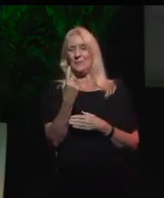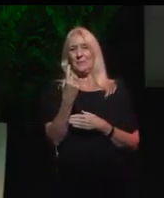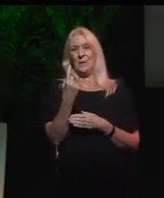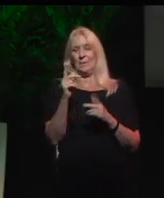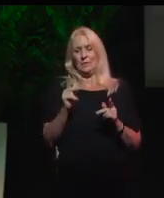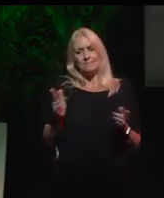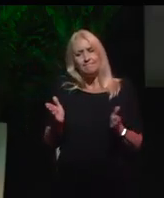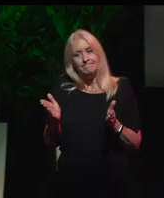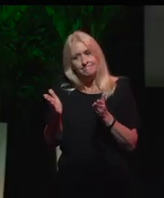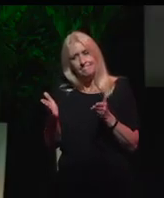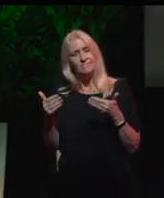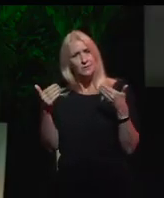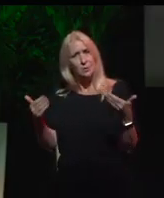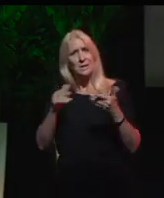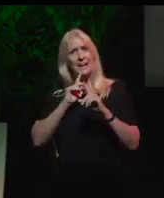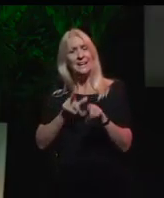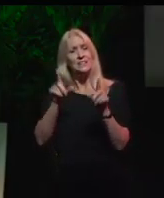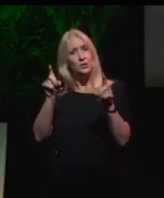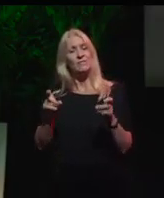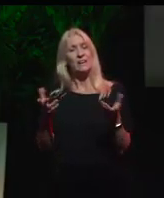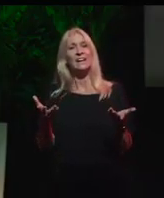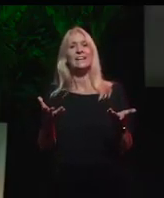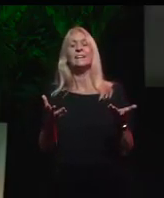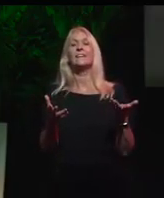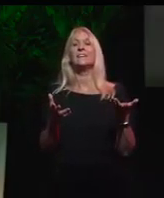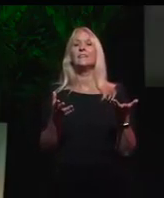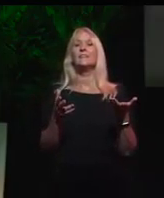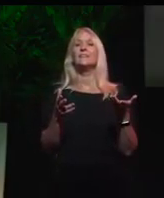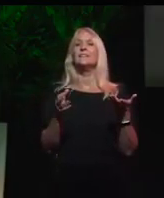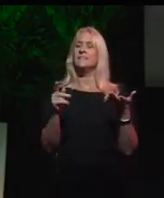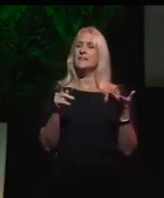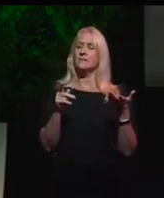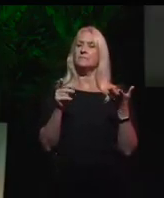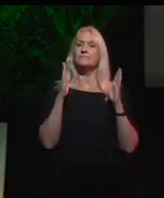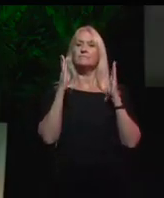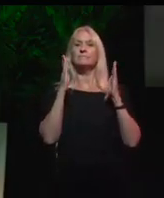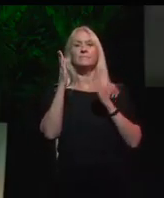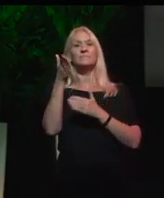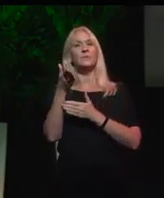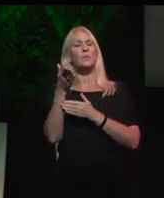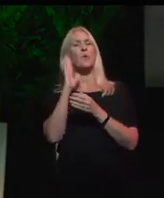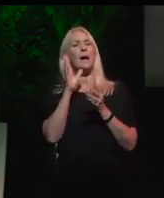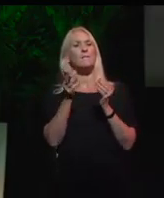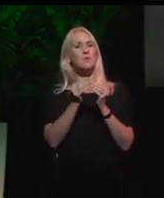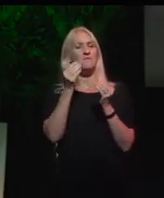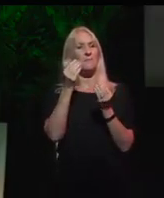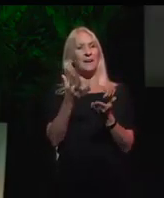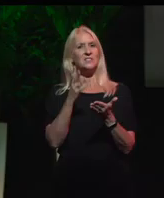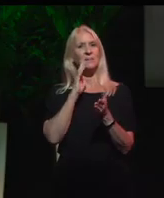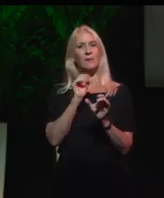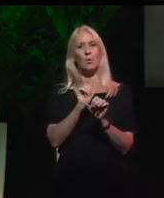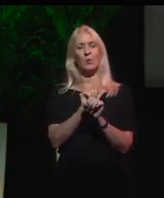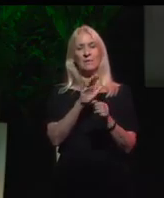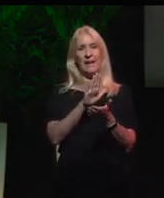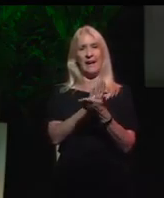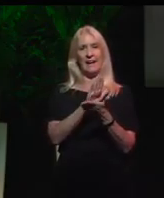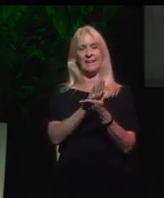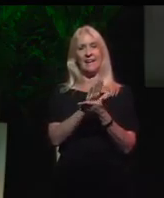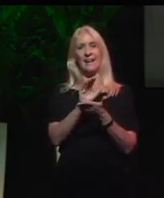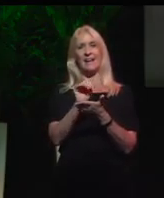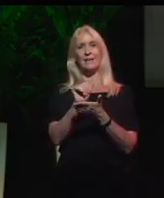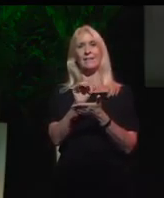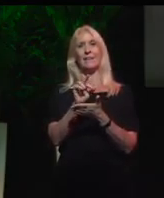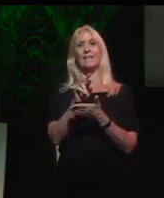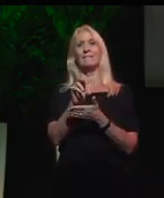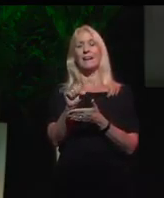them to take the survey. So please stay tuned to additional survey details. I'll be working with academic affairs leadership to